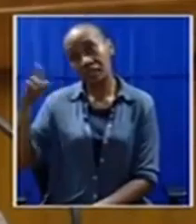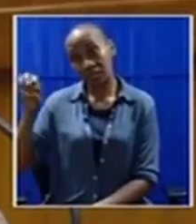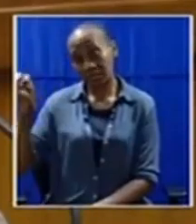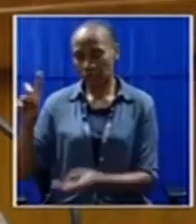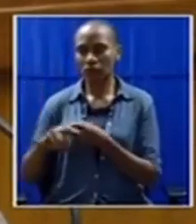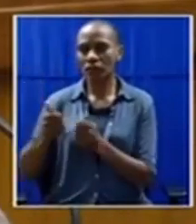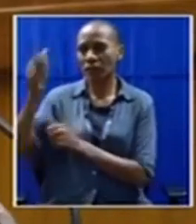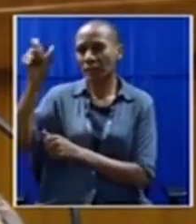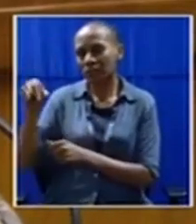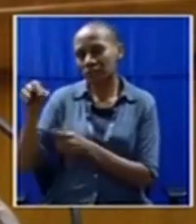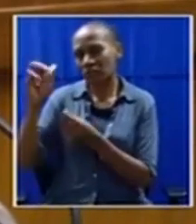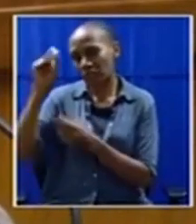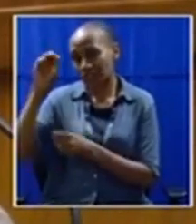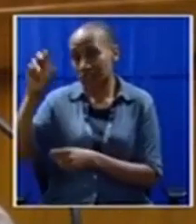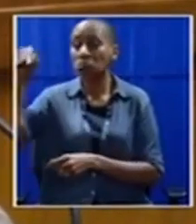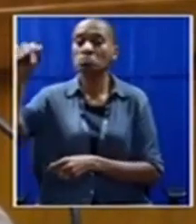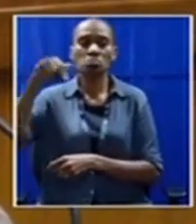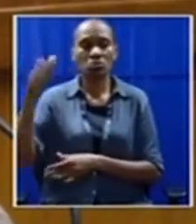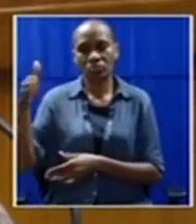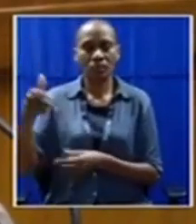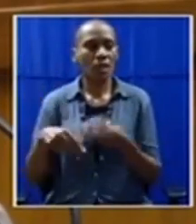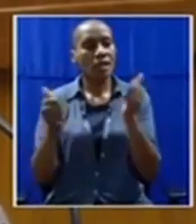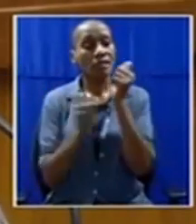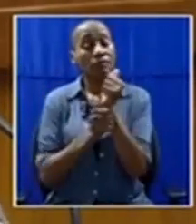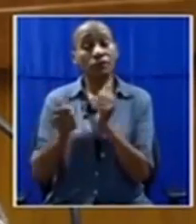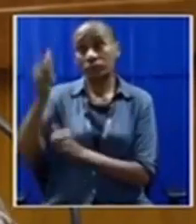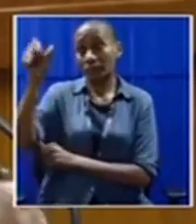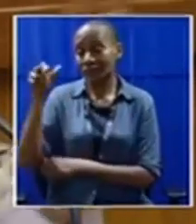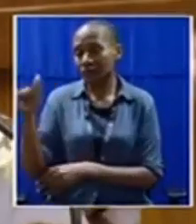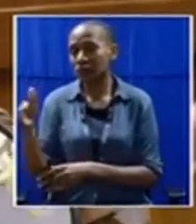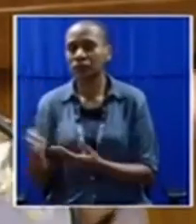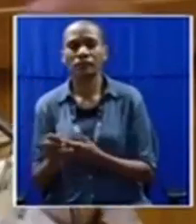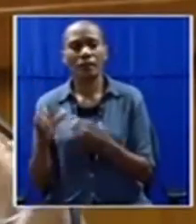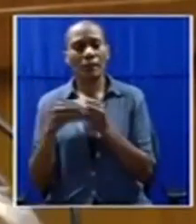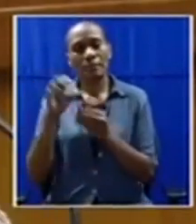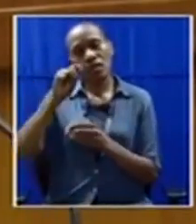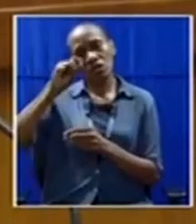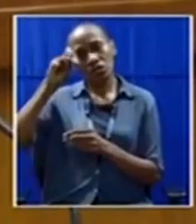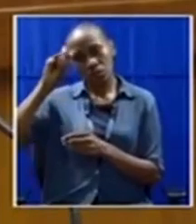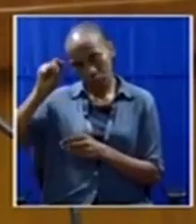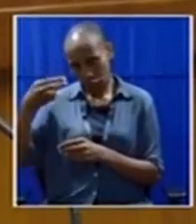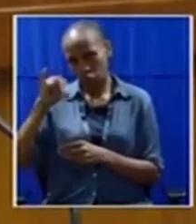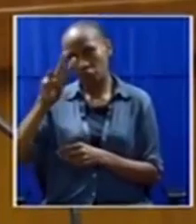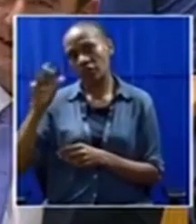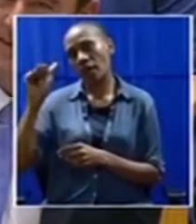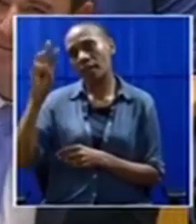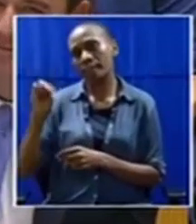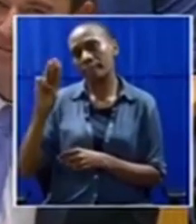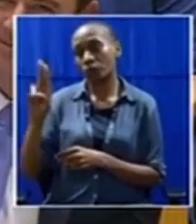Whip, if he was here, Deputy Chief Whip, Honorable Shibambu, who's not here right now.